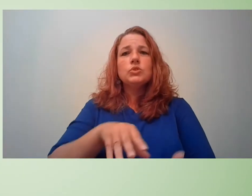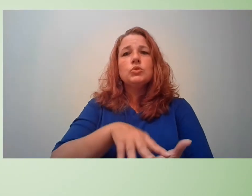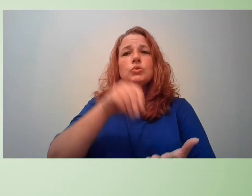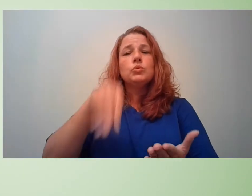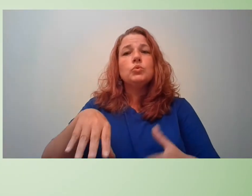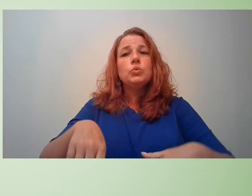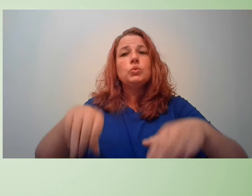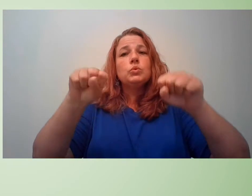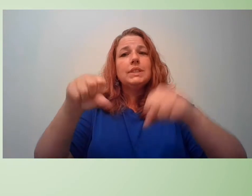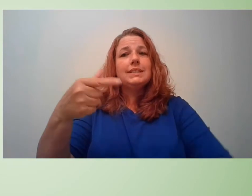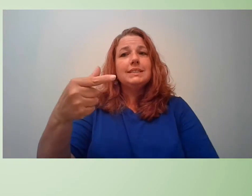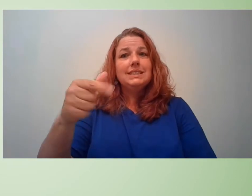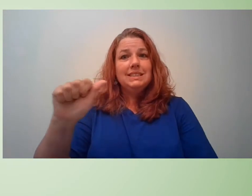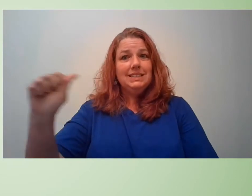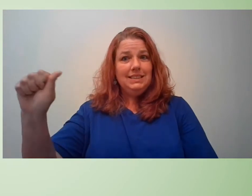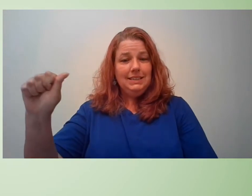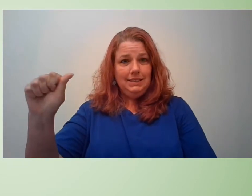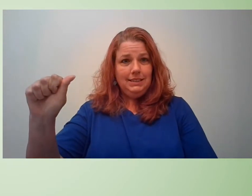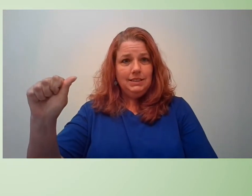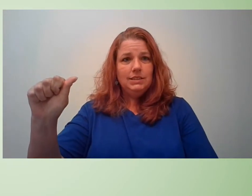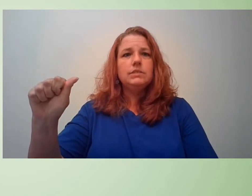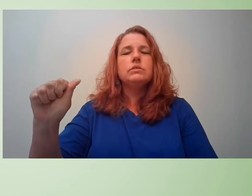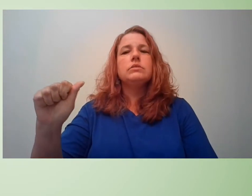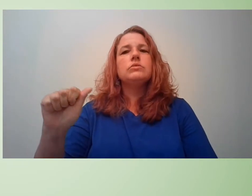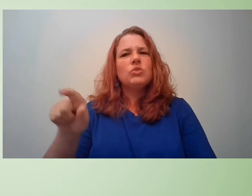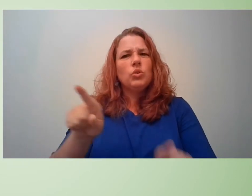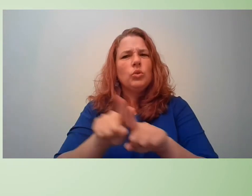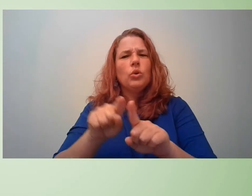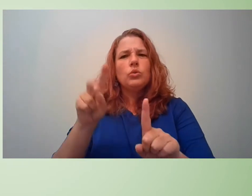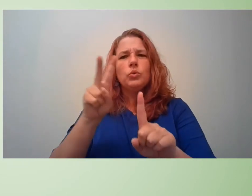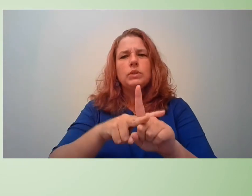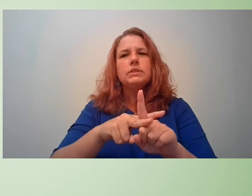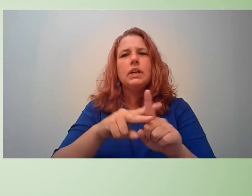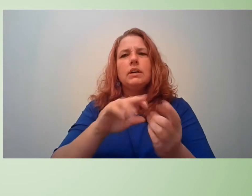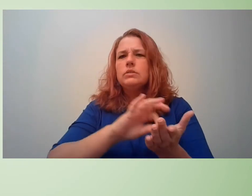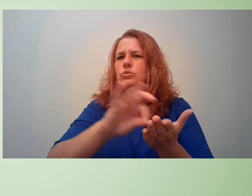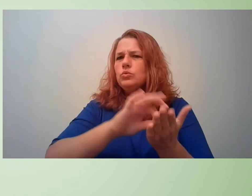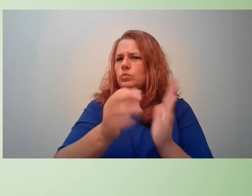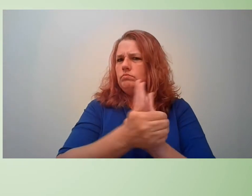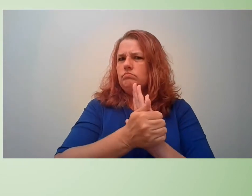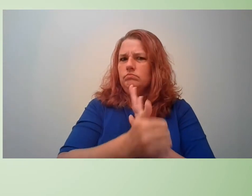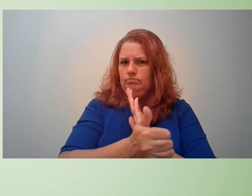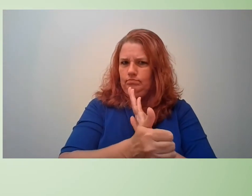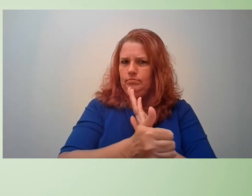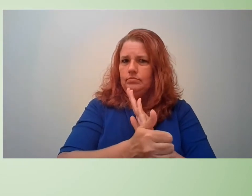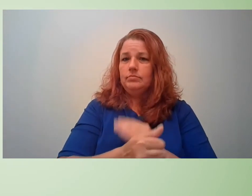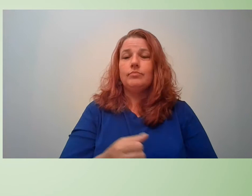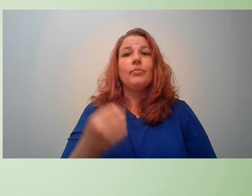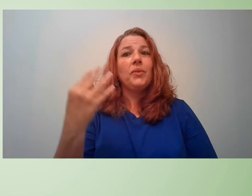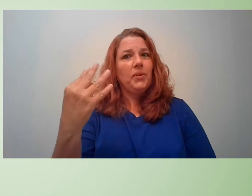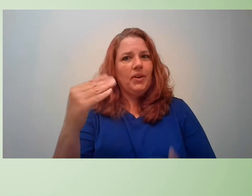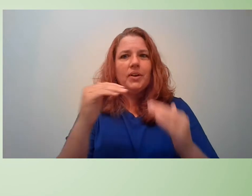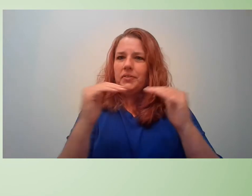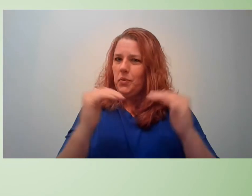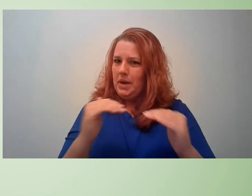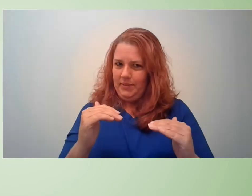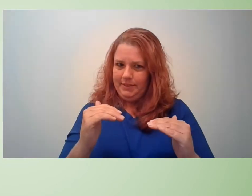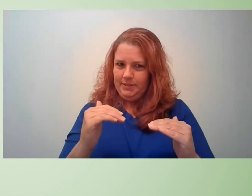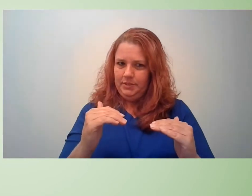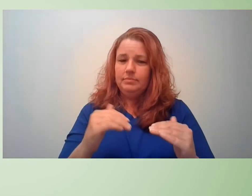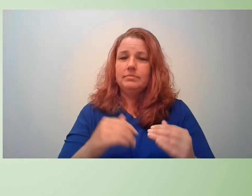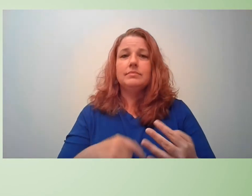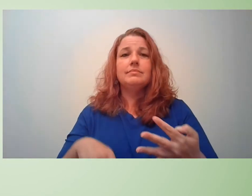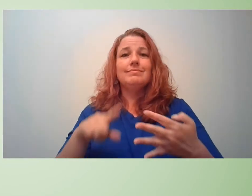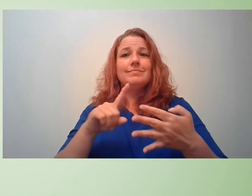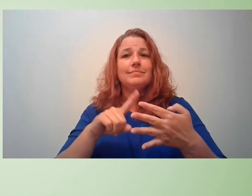Students who take the Georgia Alternative Assessment are also assigned a proficiency score. There are 4 levels. Level 1 students show